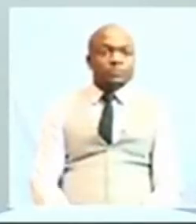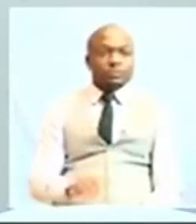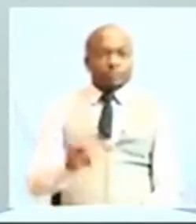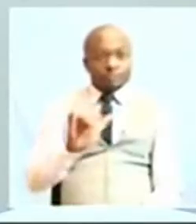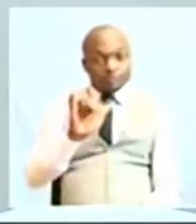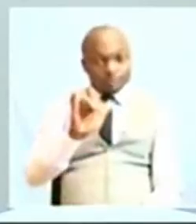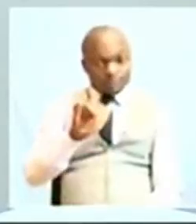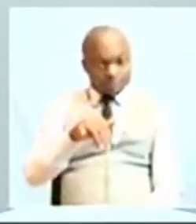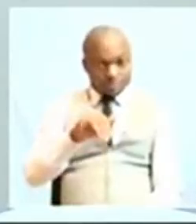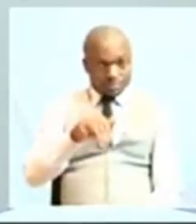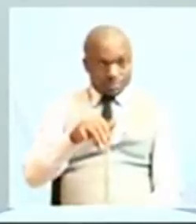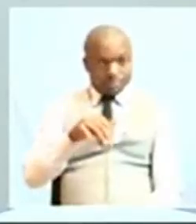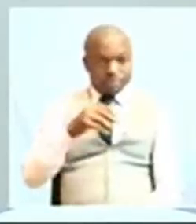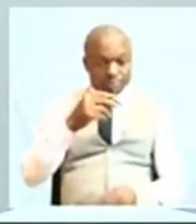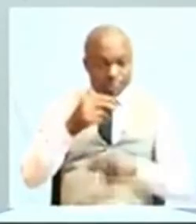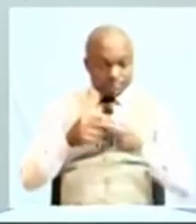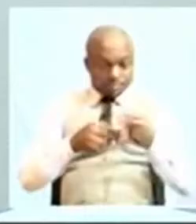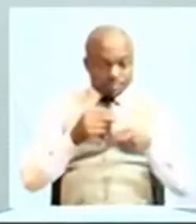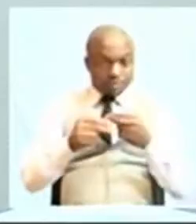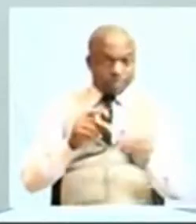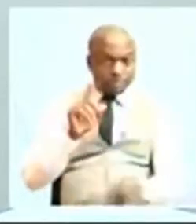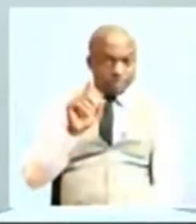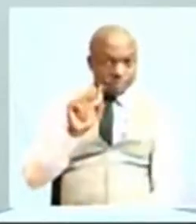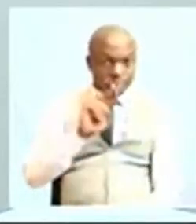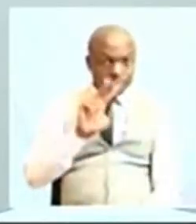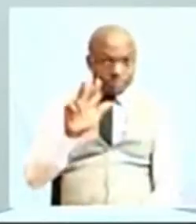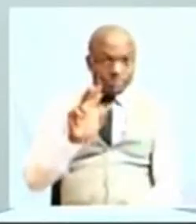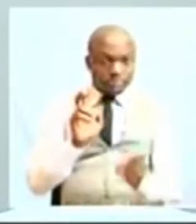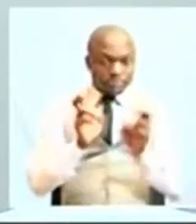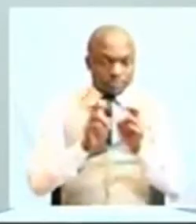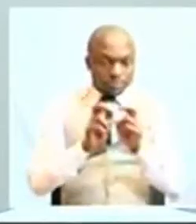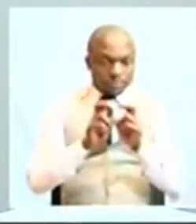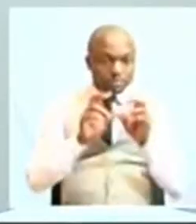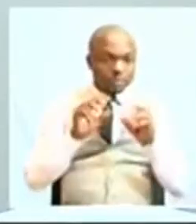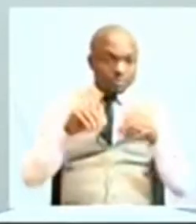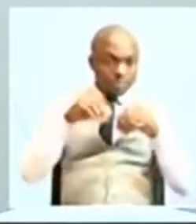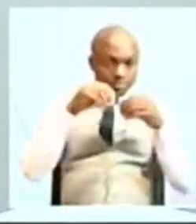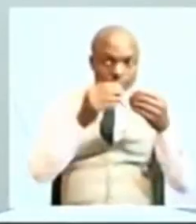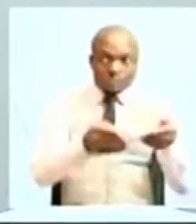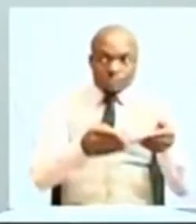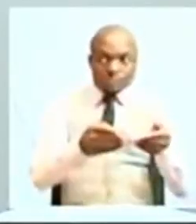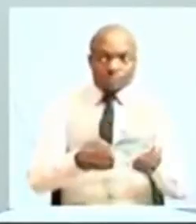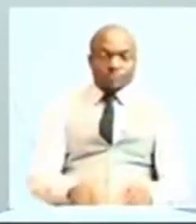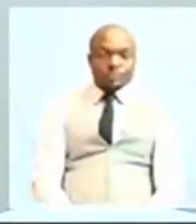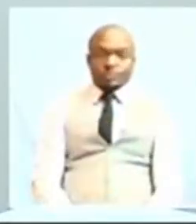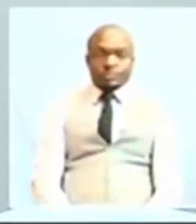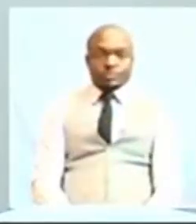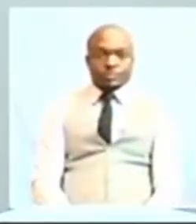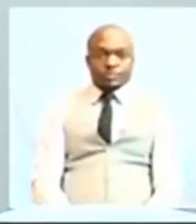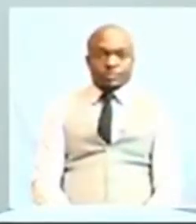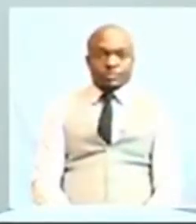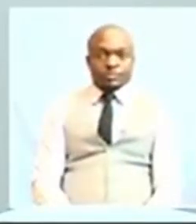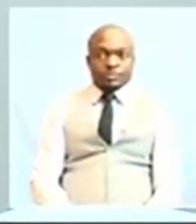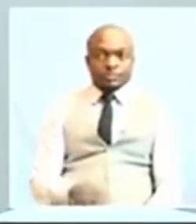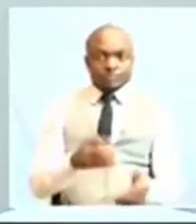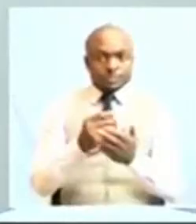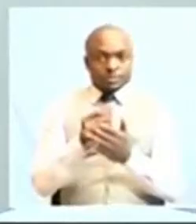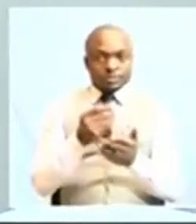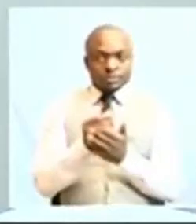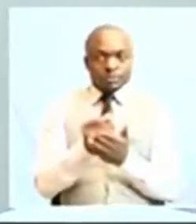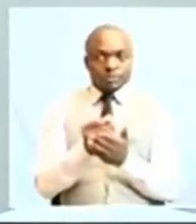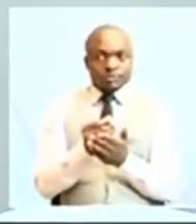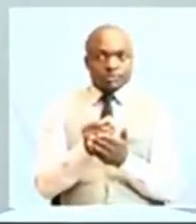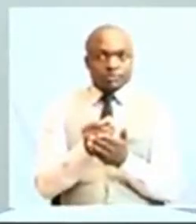yes, meaning that in 2023 the contracts were awarded, then it was not, the monies were not enough. In 2024